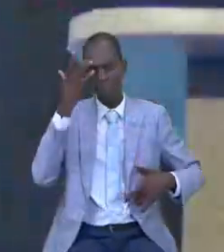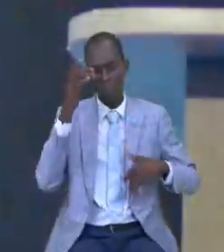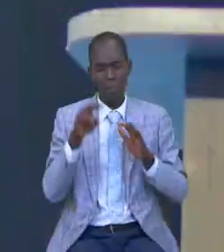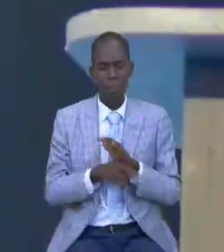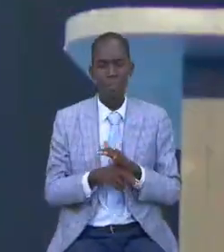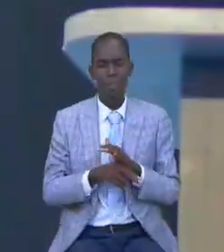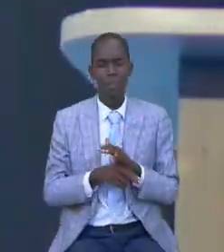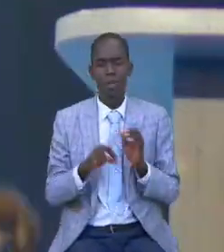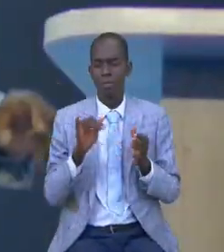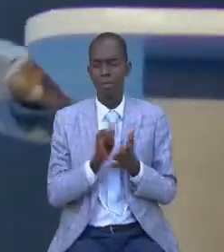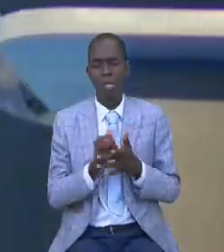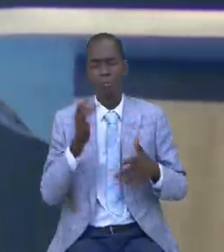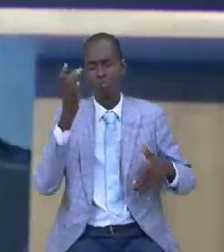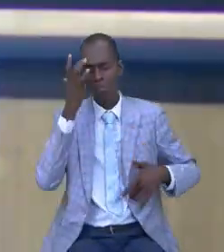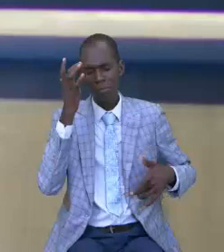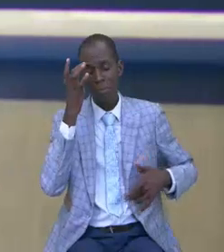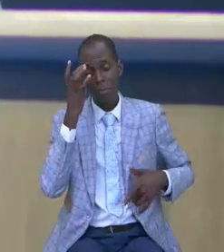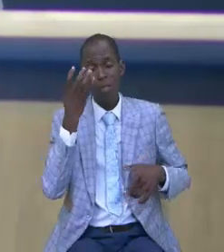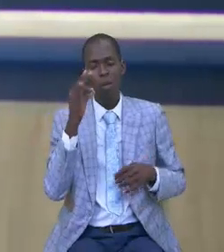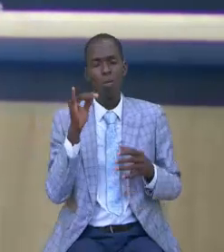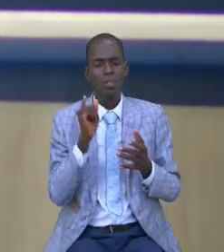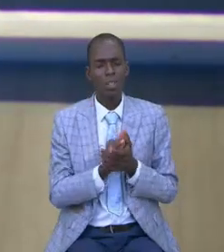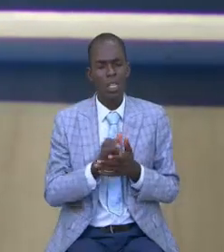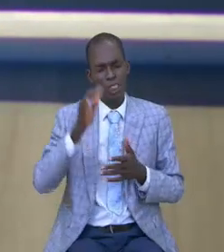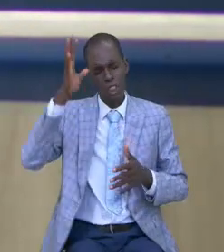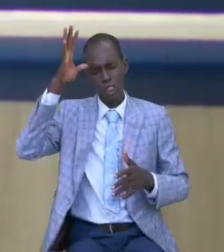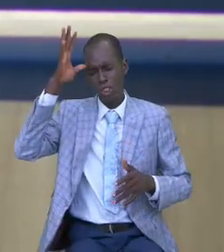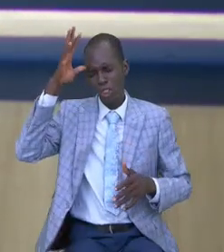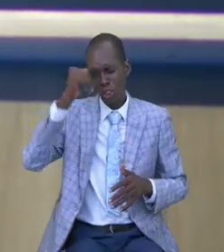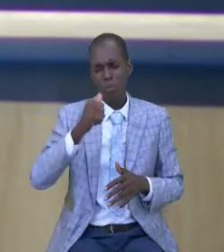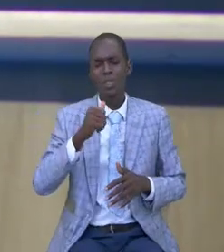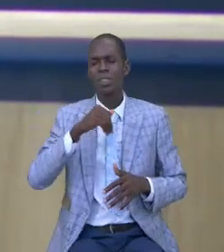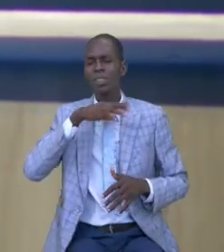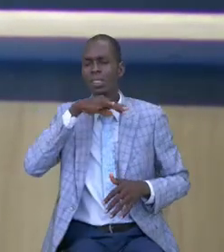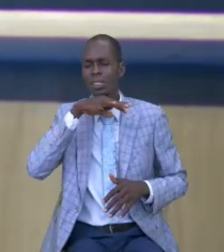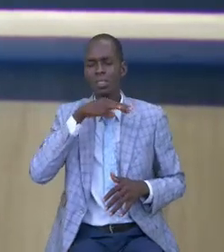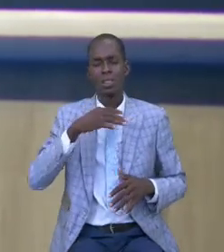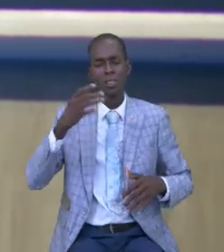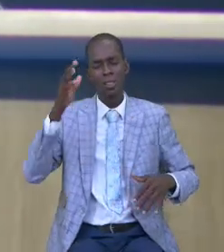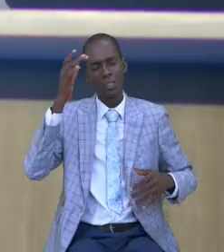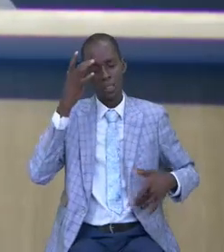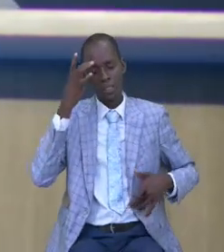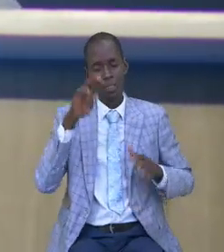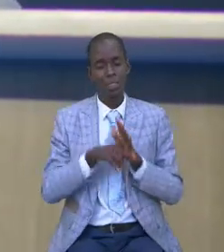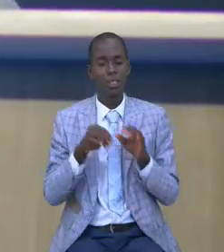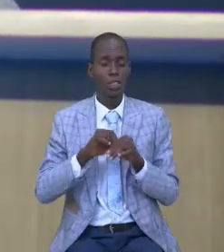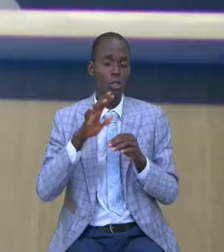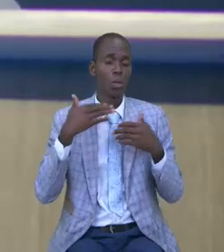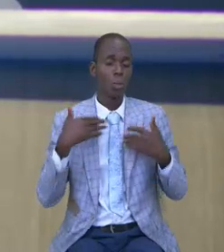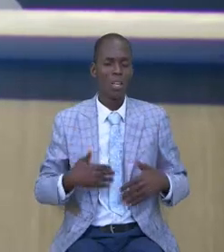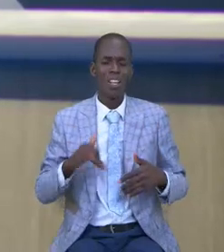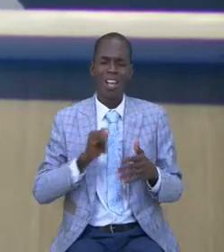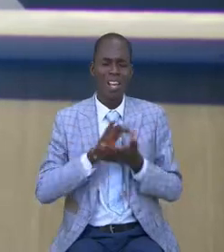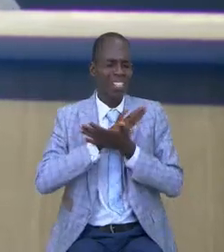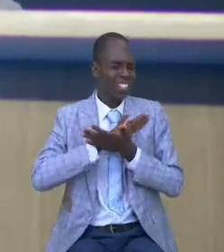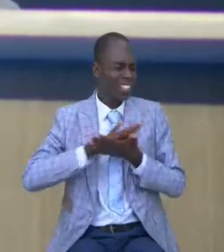that disease, of that incurable infirmity in your body, I clear